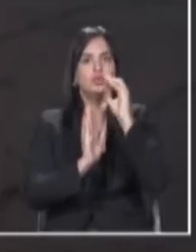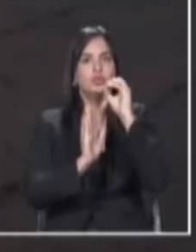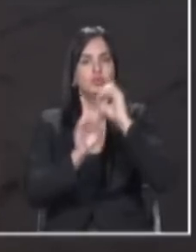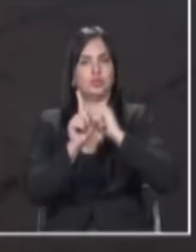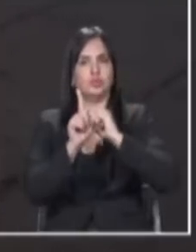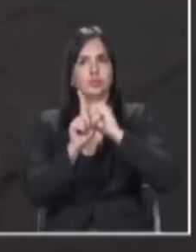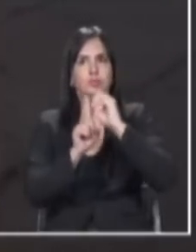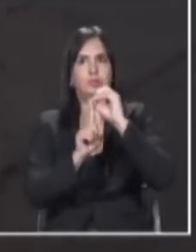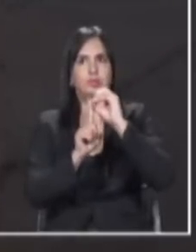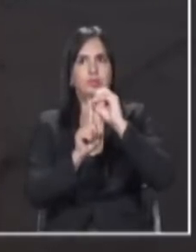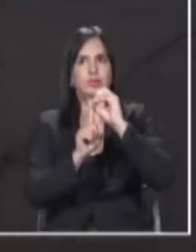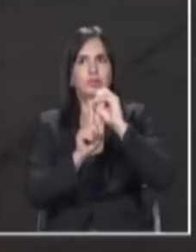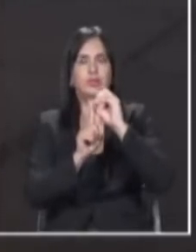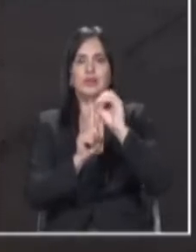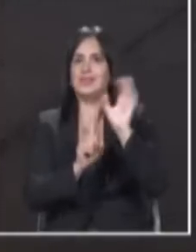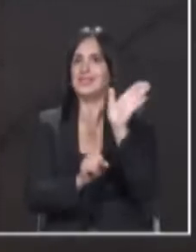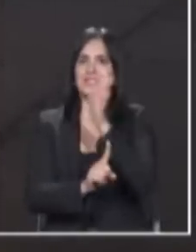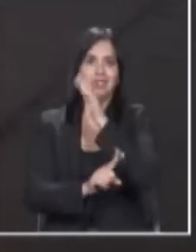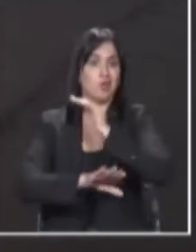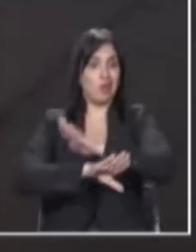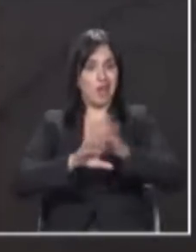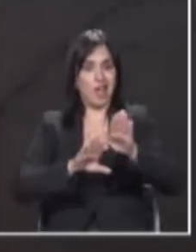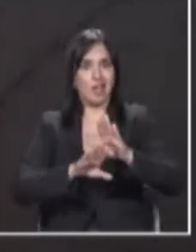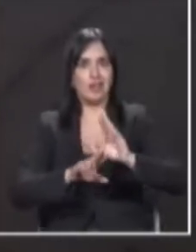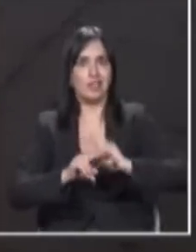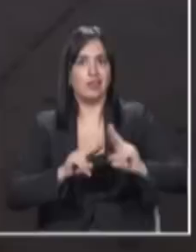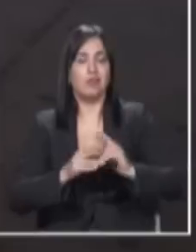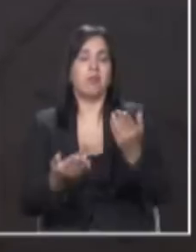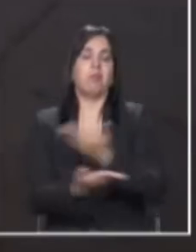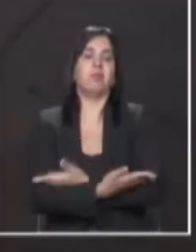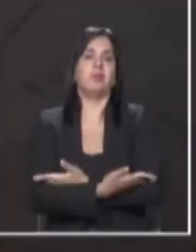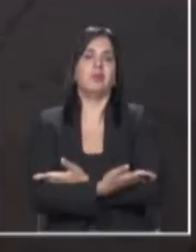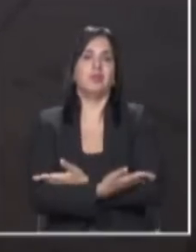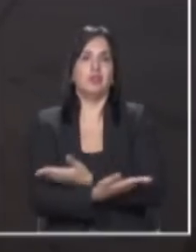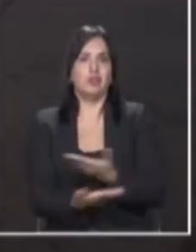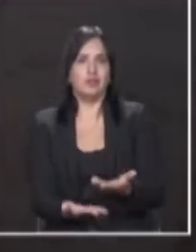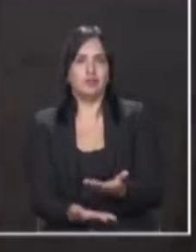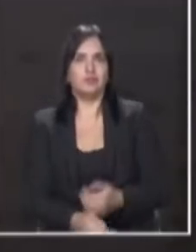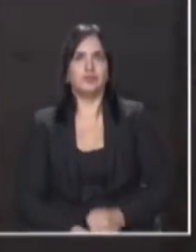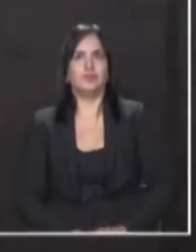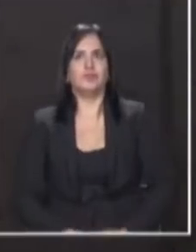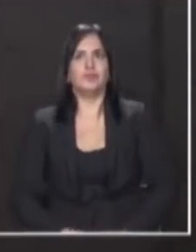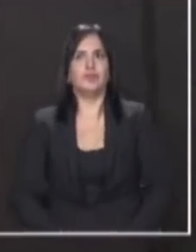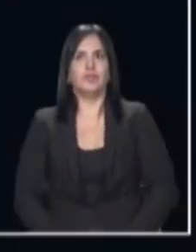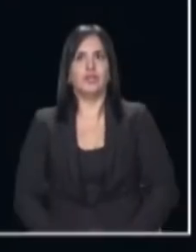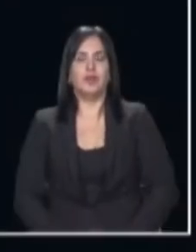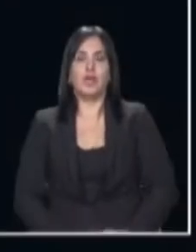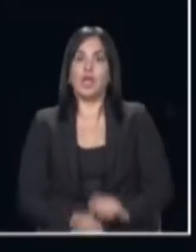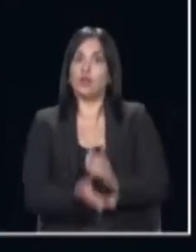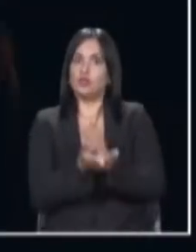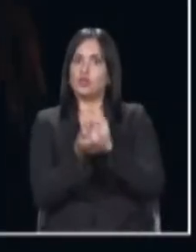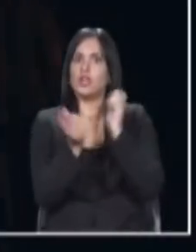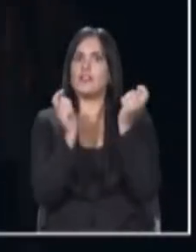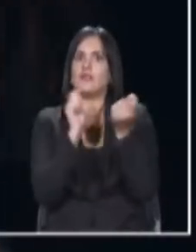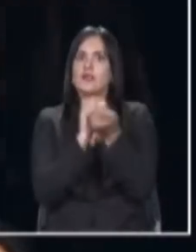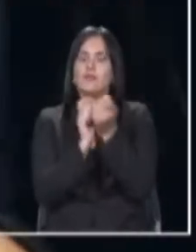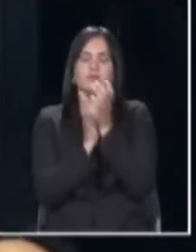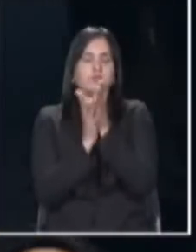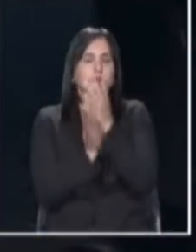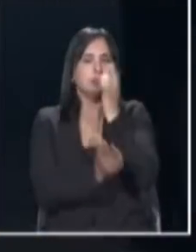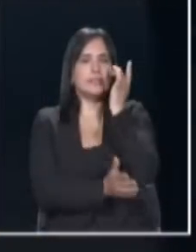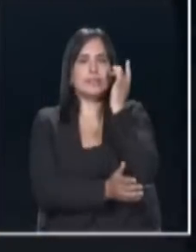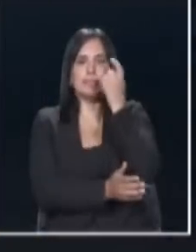degrees if nothing were to be done that's an incredibly huge transformation